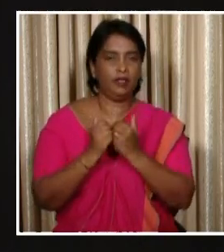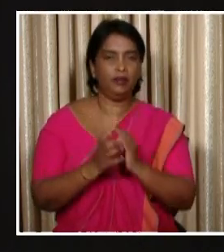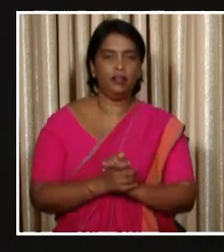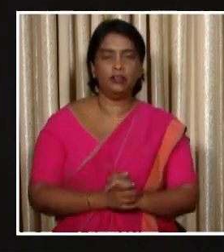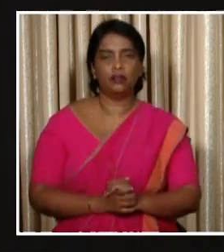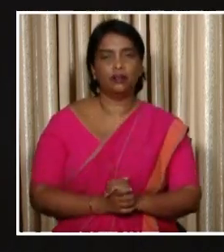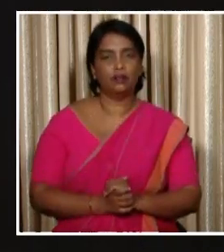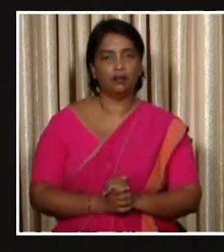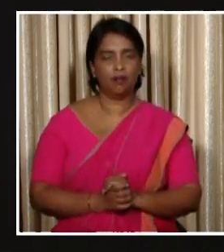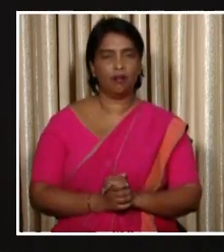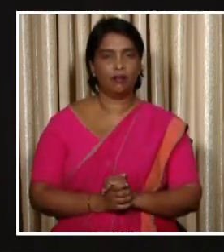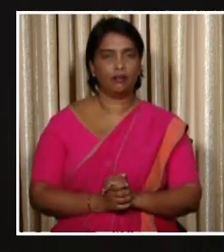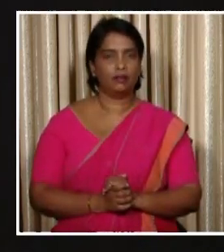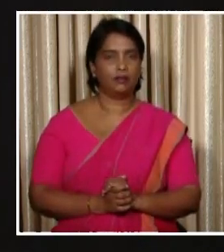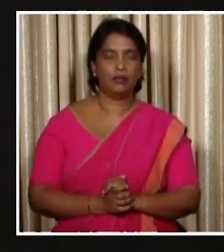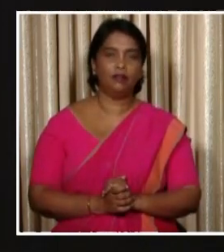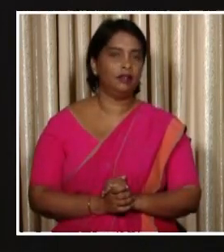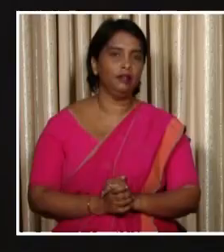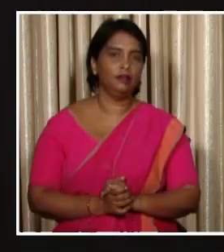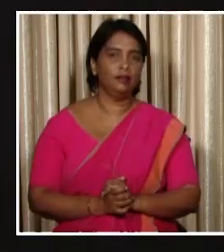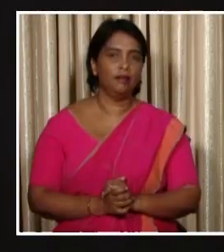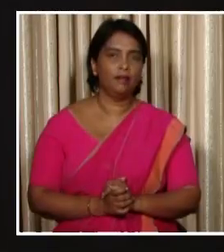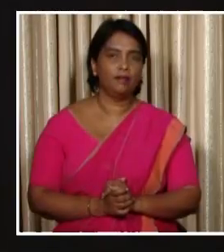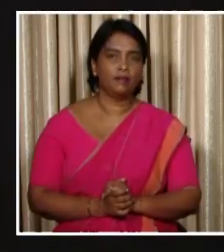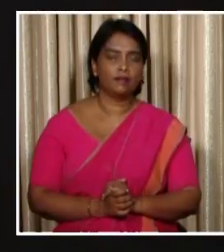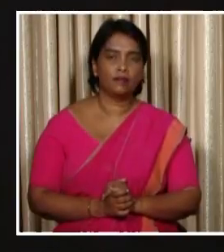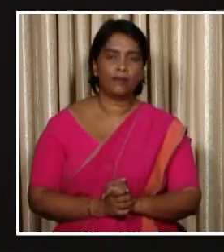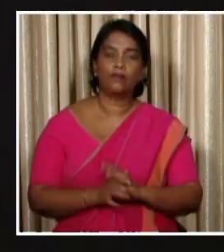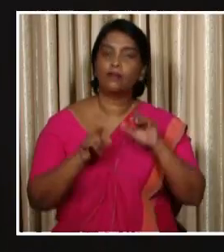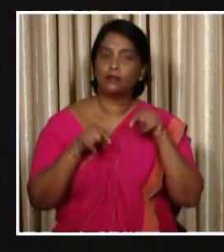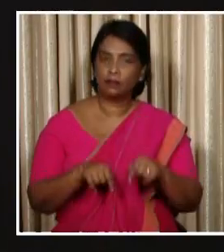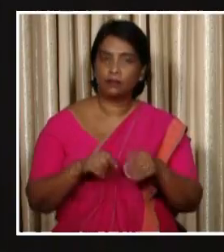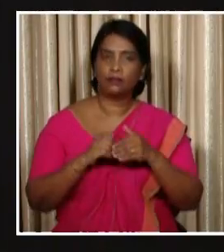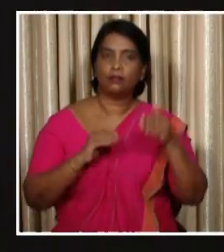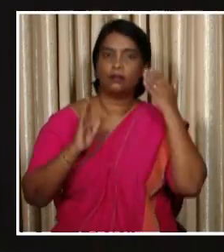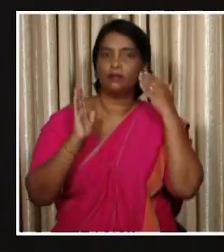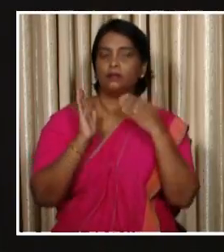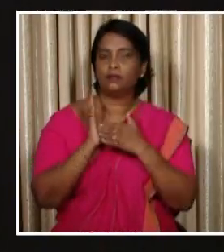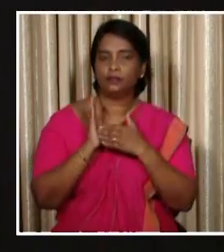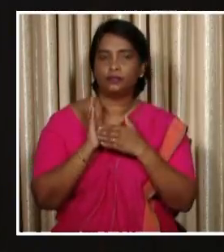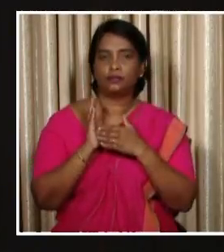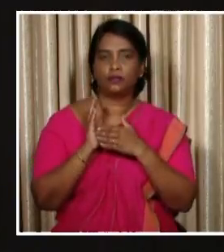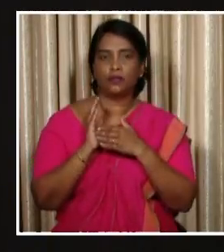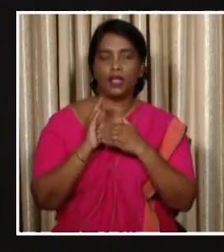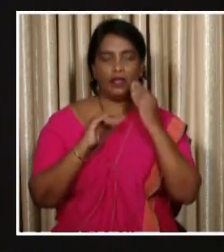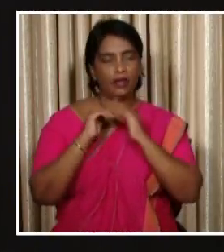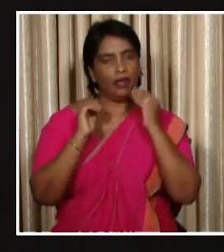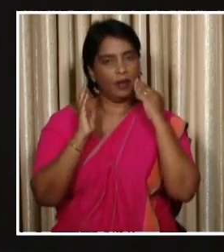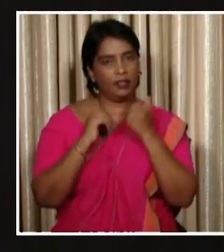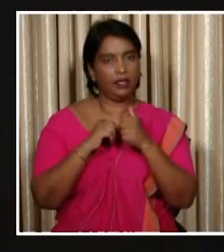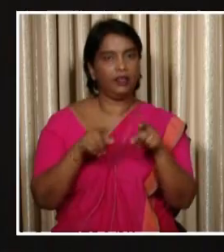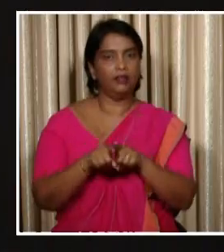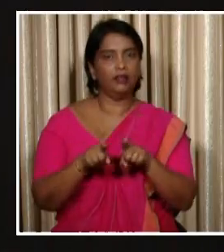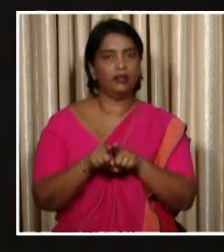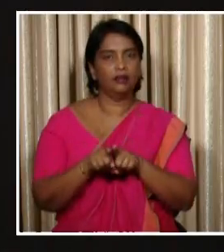21,463 million, from 19,000 millions in 2024. Honorable Harshana Suriyapperuma, your time is up. I'll take 1 more minute and I'll finish very